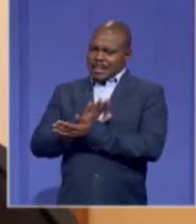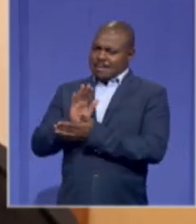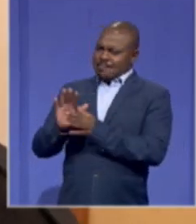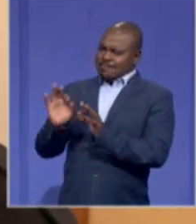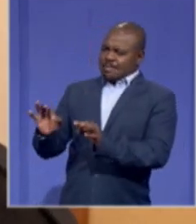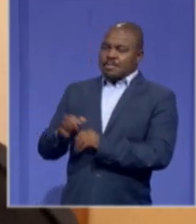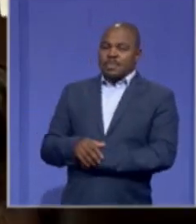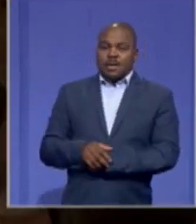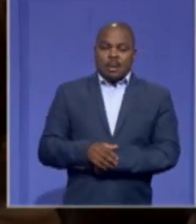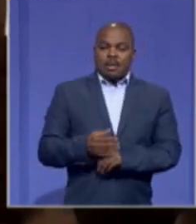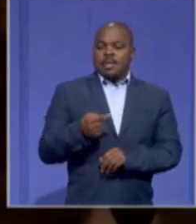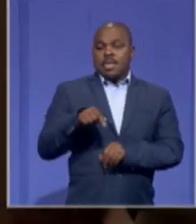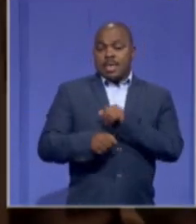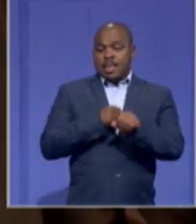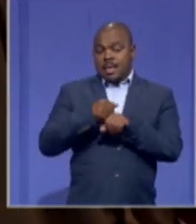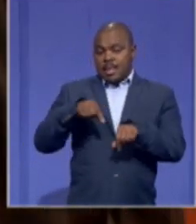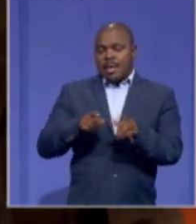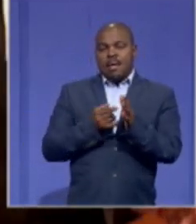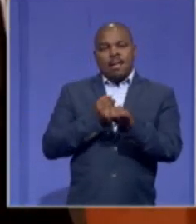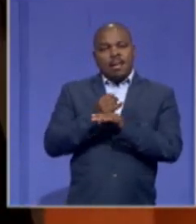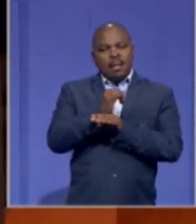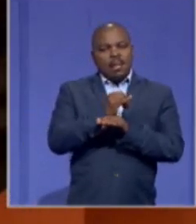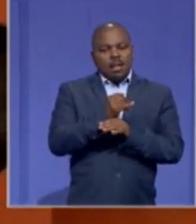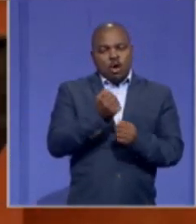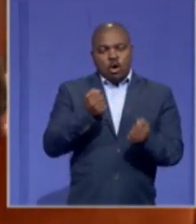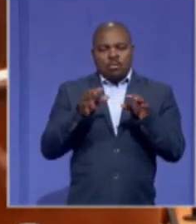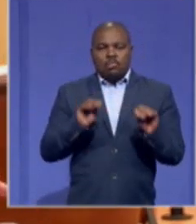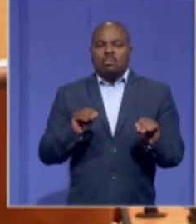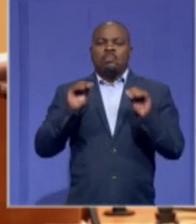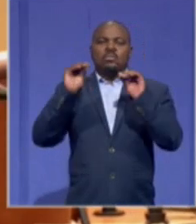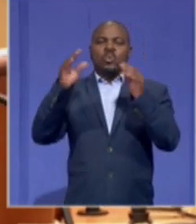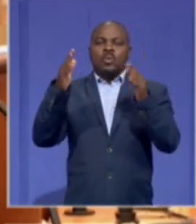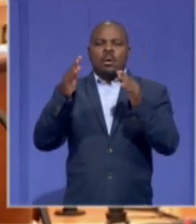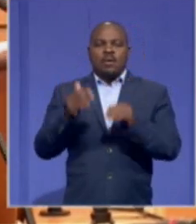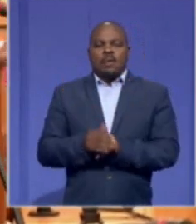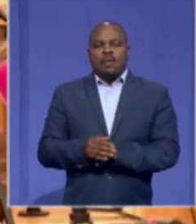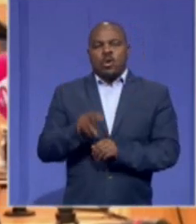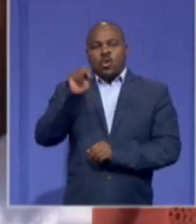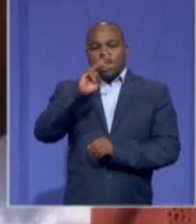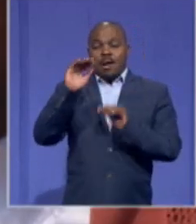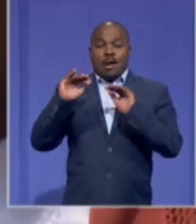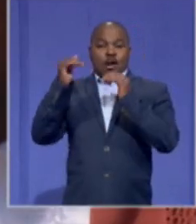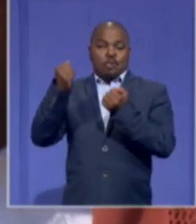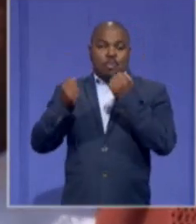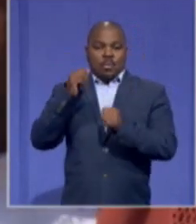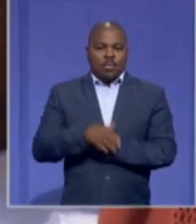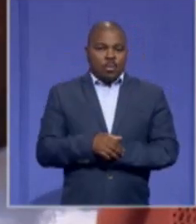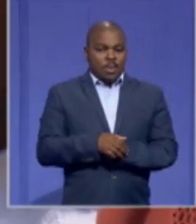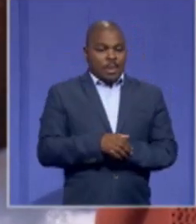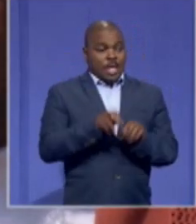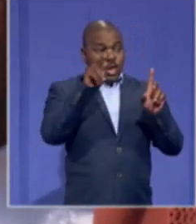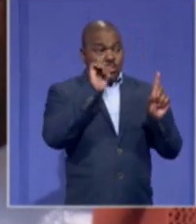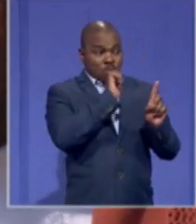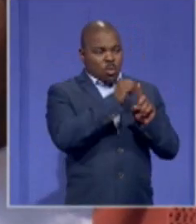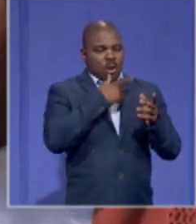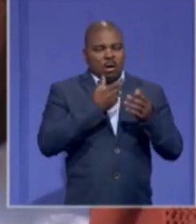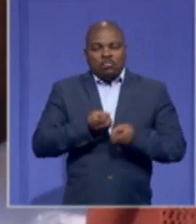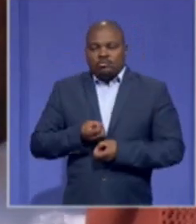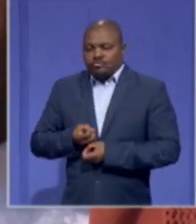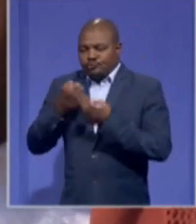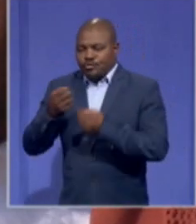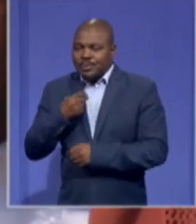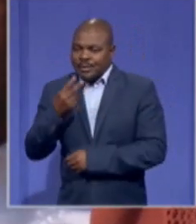kgetsi ya gagwe e ne ya fitisediwa kwa kgotlatshekelo kgolo ya Northwest. At least now she'll ventilate the issues that she wanted to ventilate. At least now we'll get some sense as